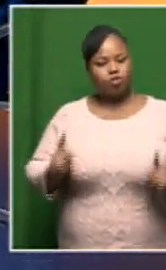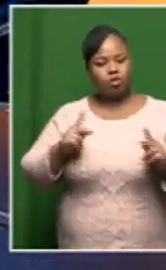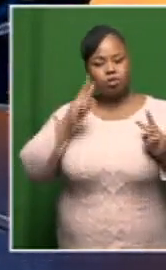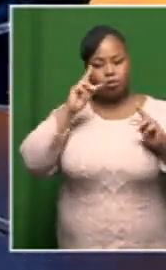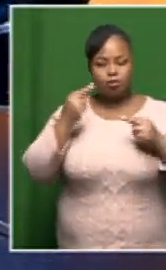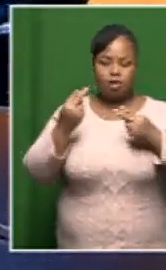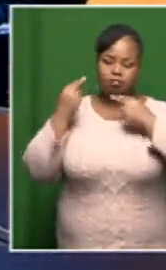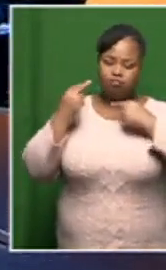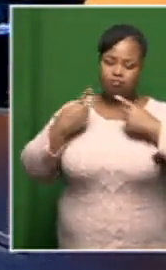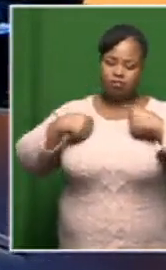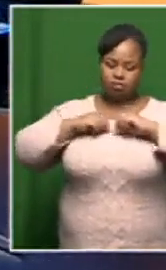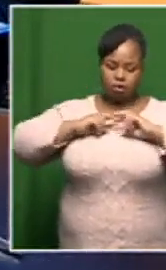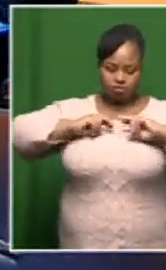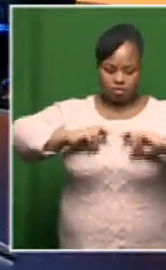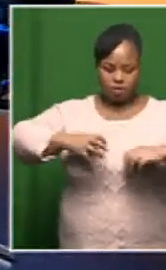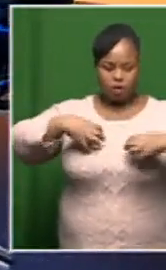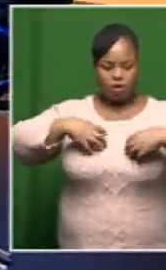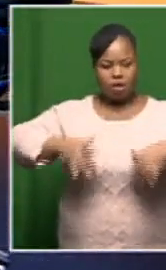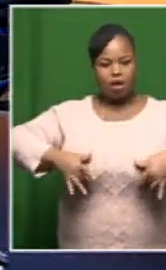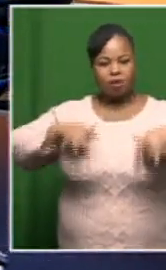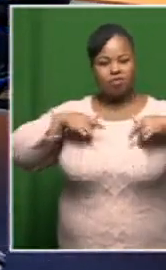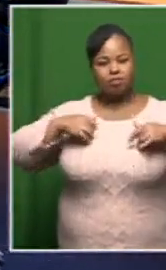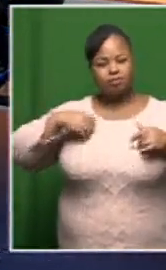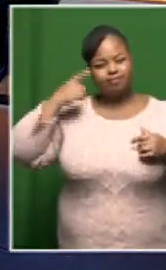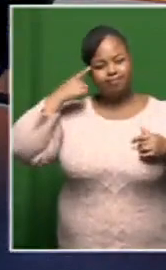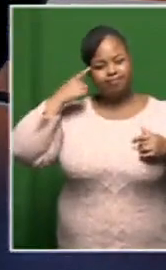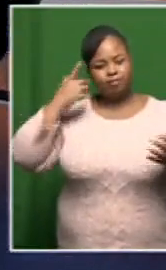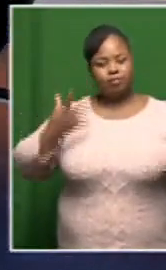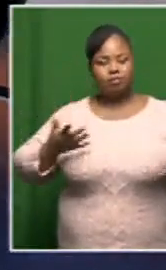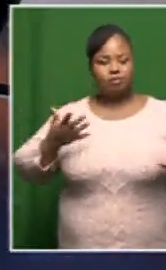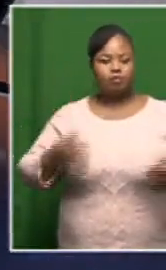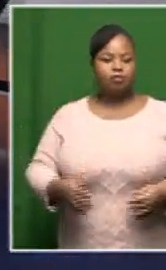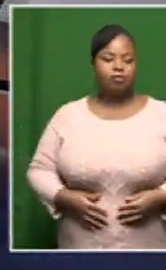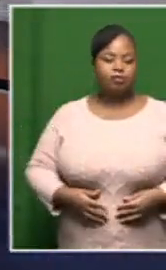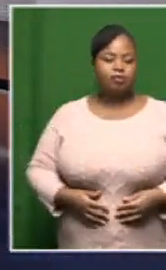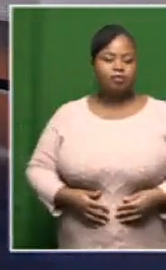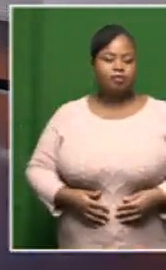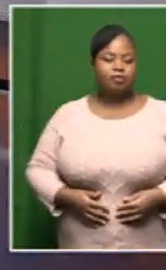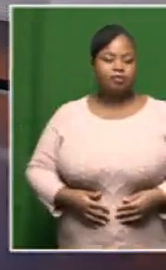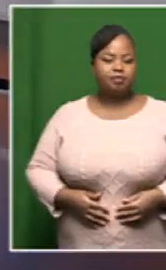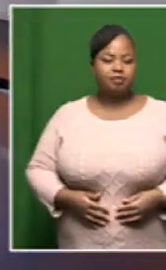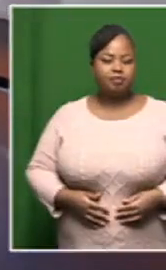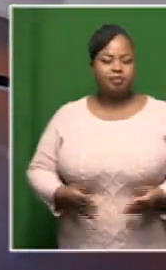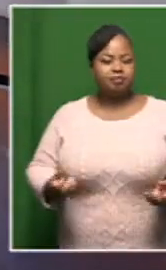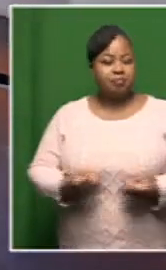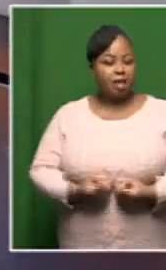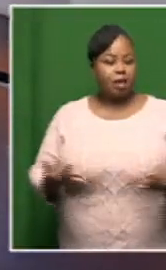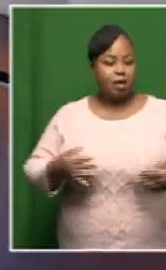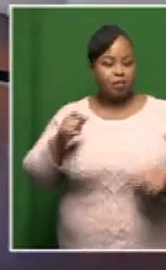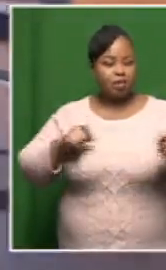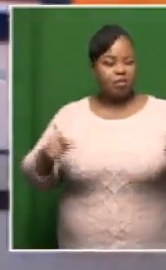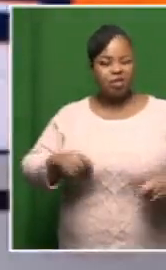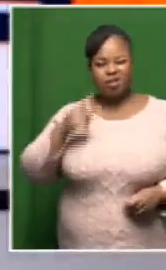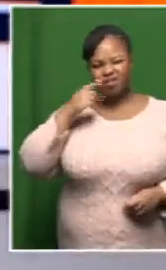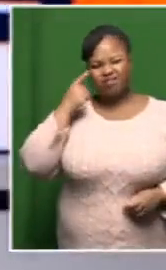reflect upon our lives, and I think we were better for it, actually. Yes, a lot of people see it